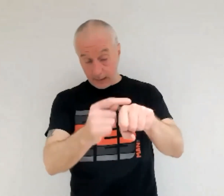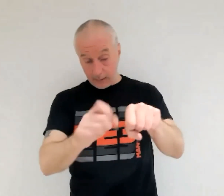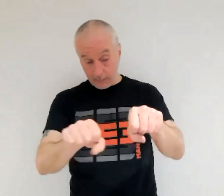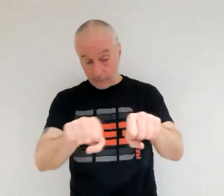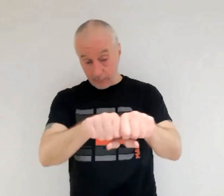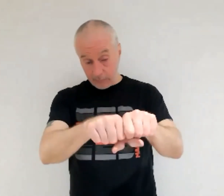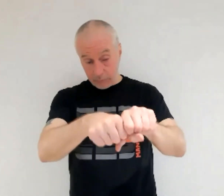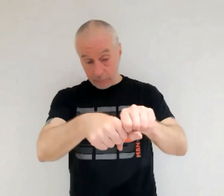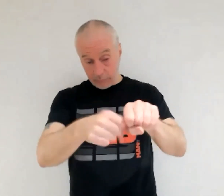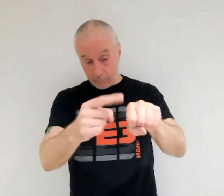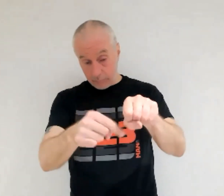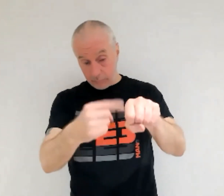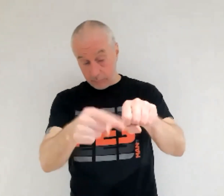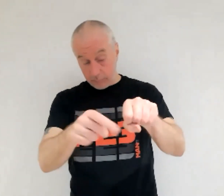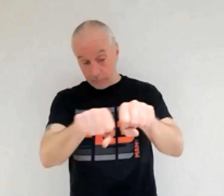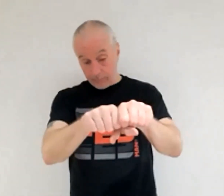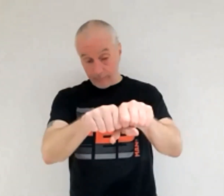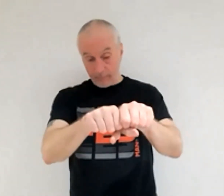from